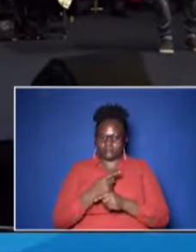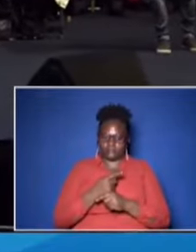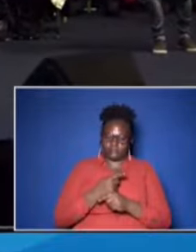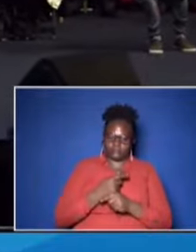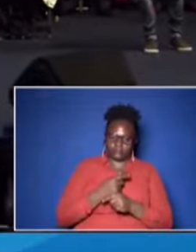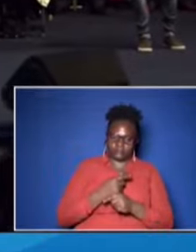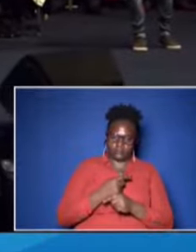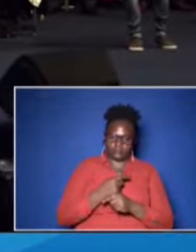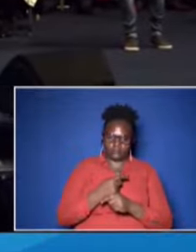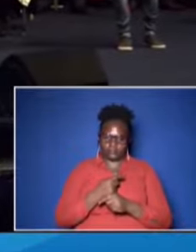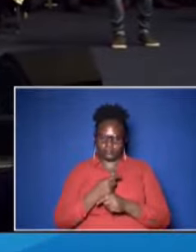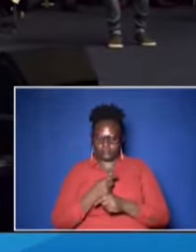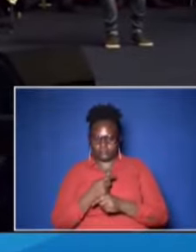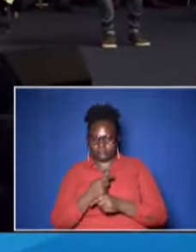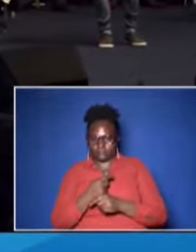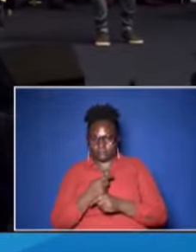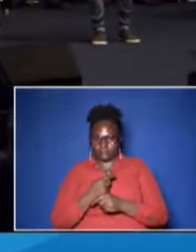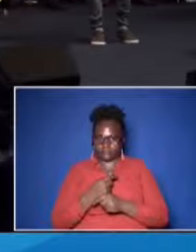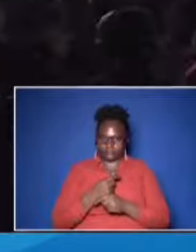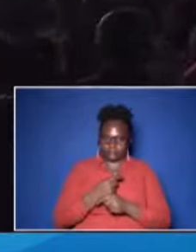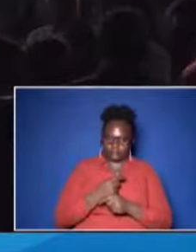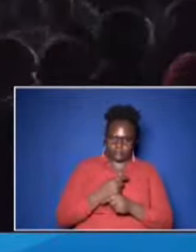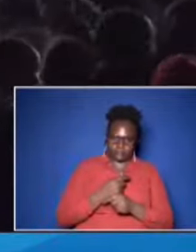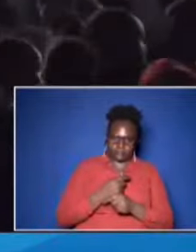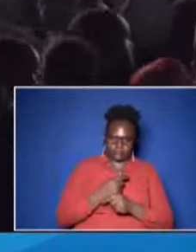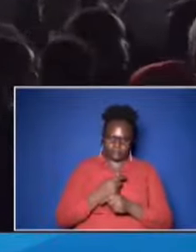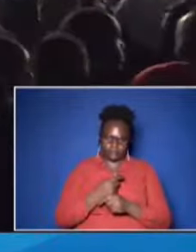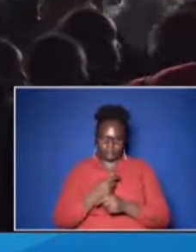here pick up the key there